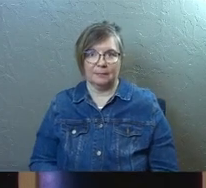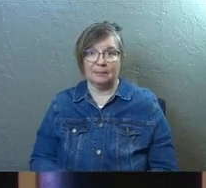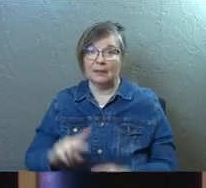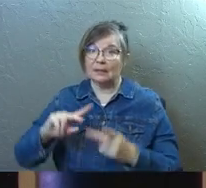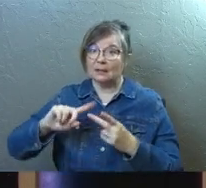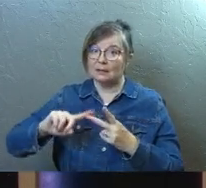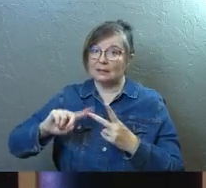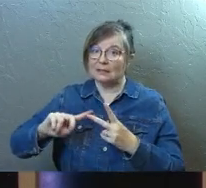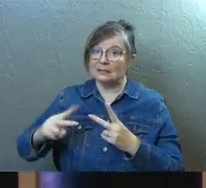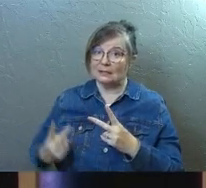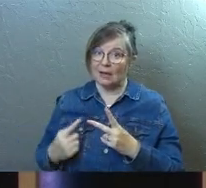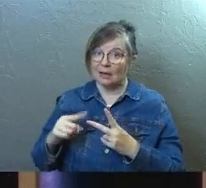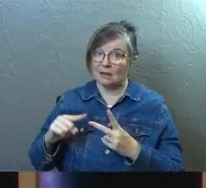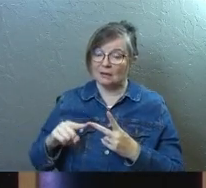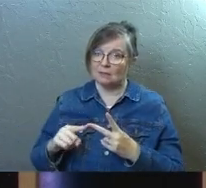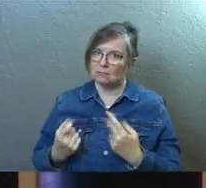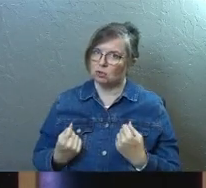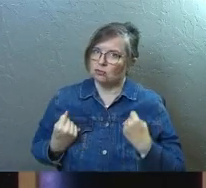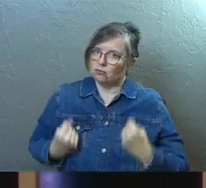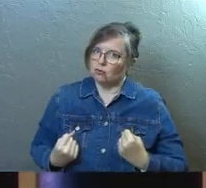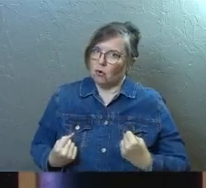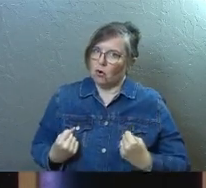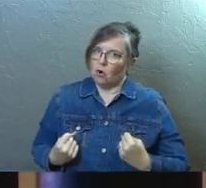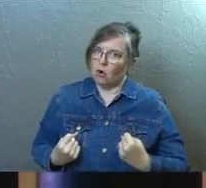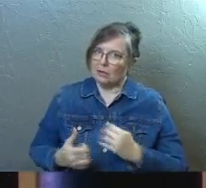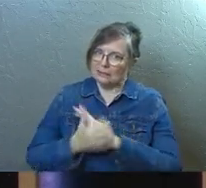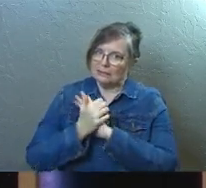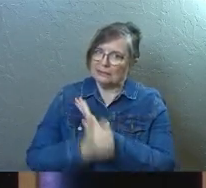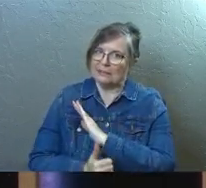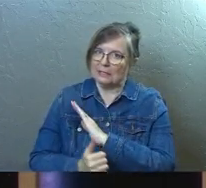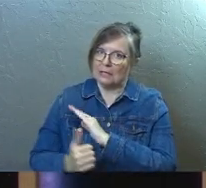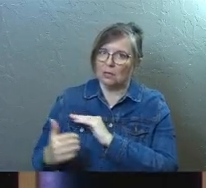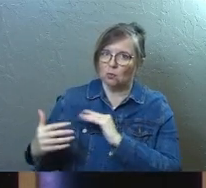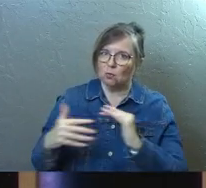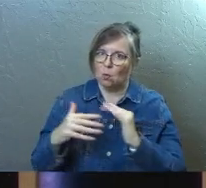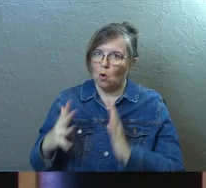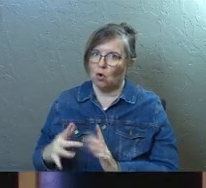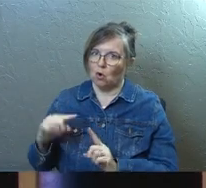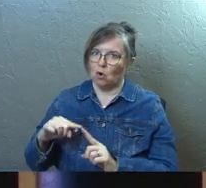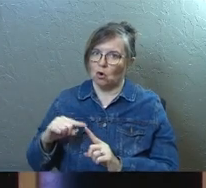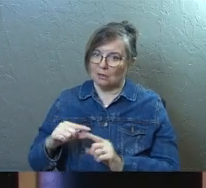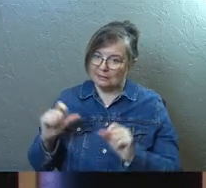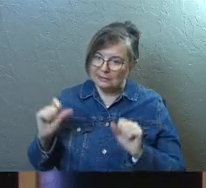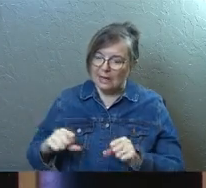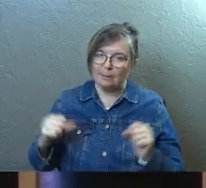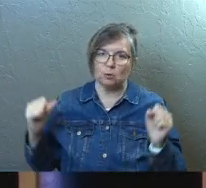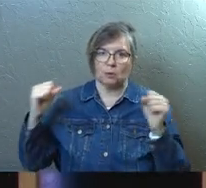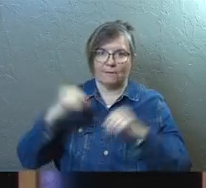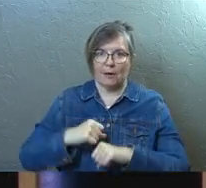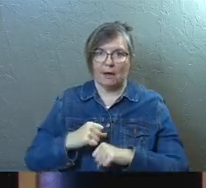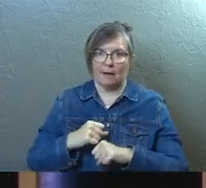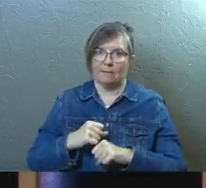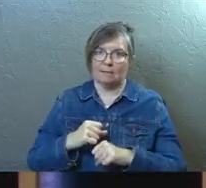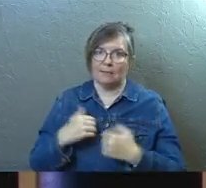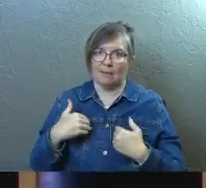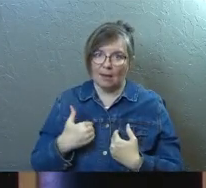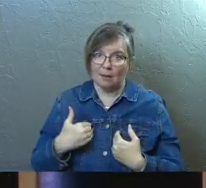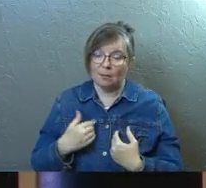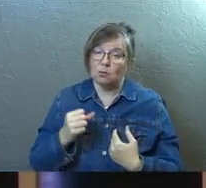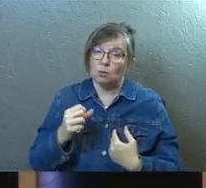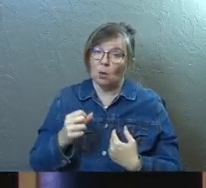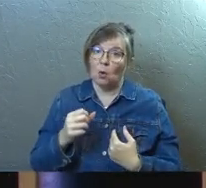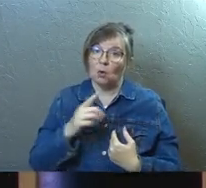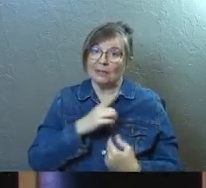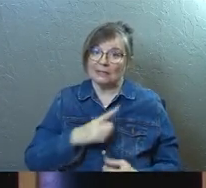But the second piece is he's a strong, skilled warrior. And he's able to fight them off. So those